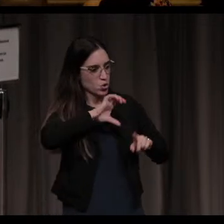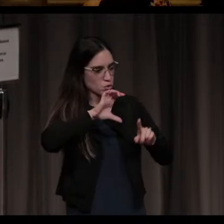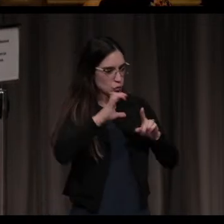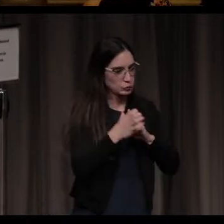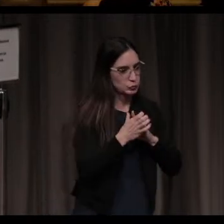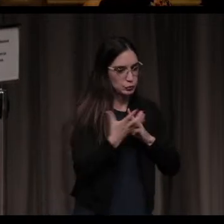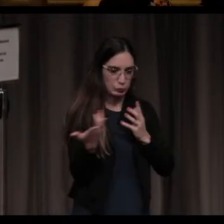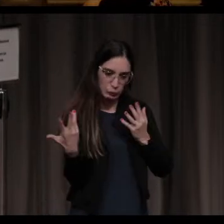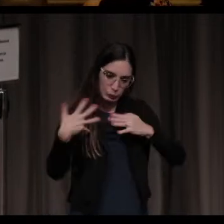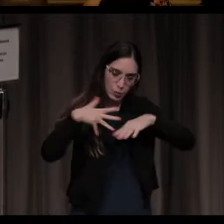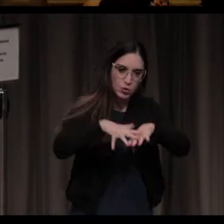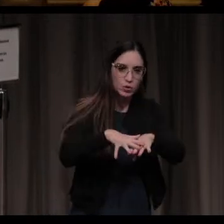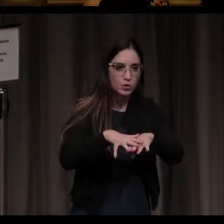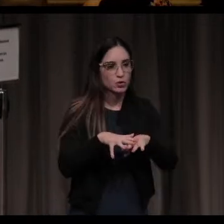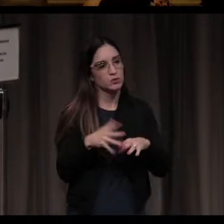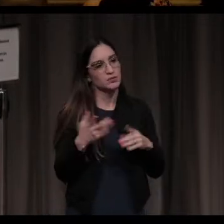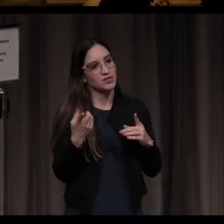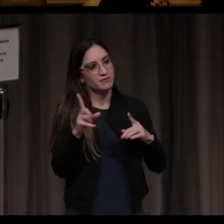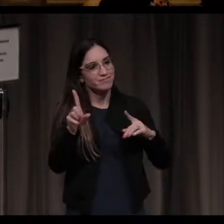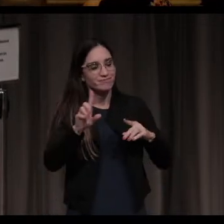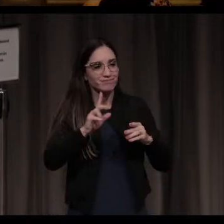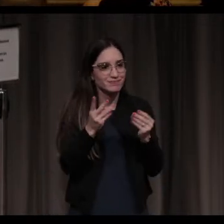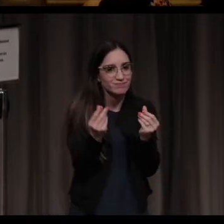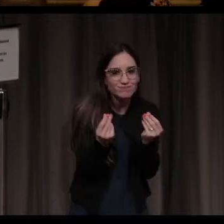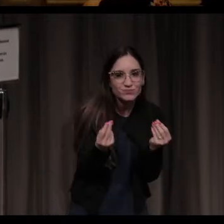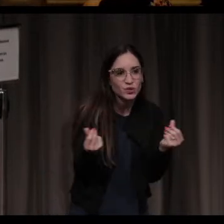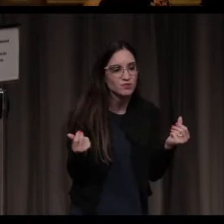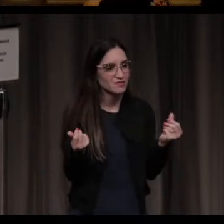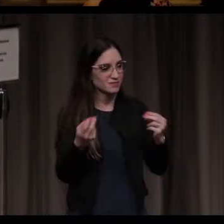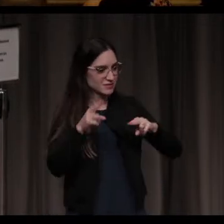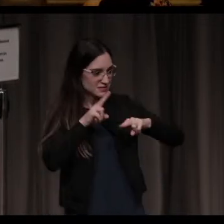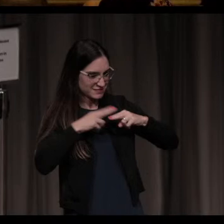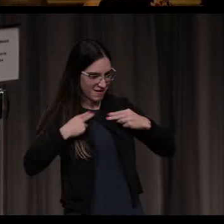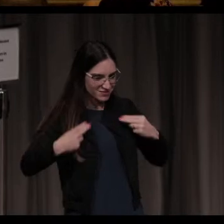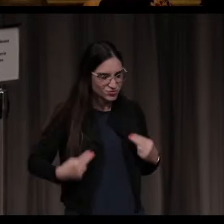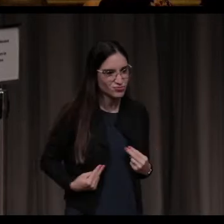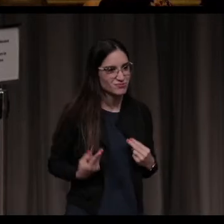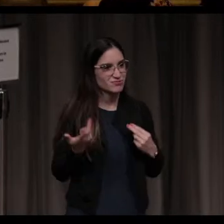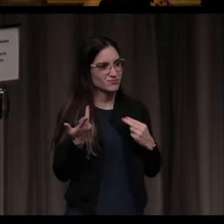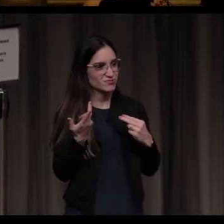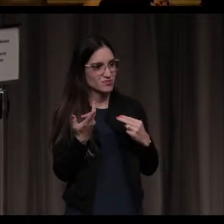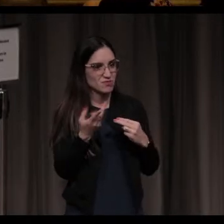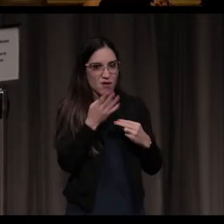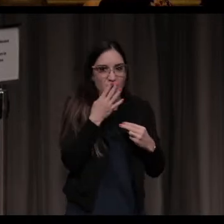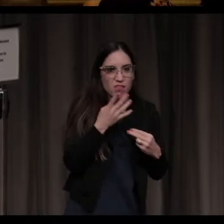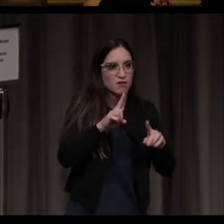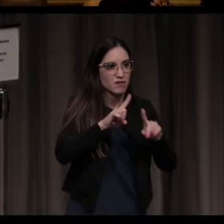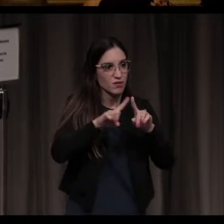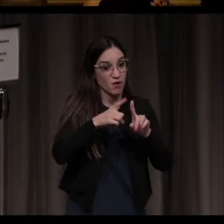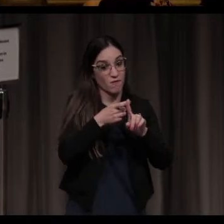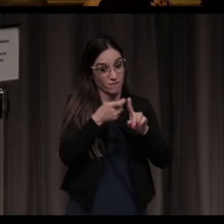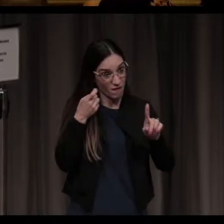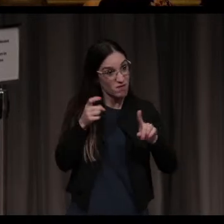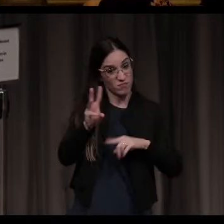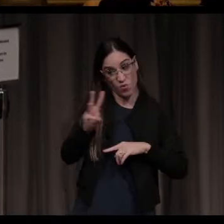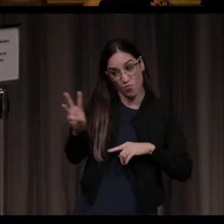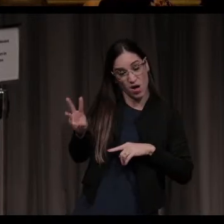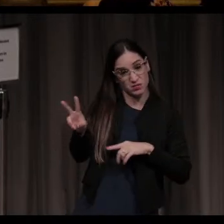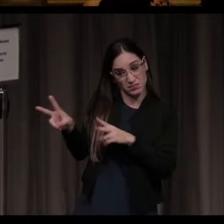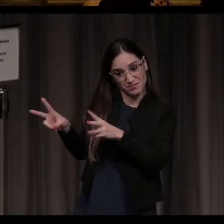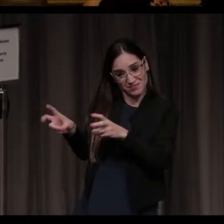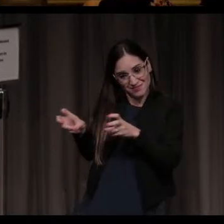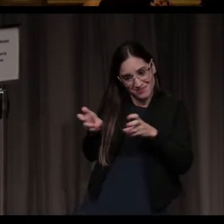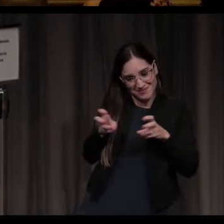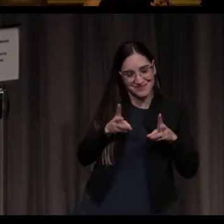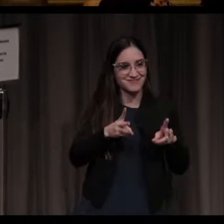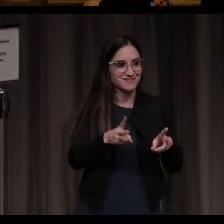colors and the textiles and the other representations of the West into our own knowledge systems to represent ourselves, not